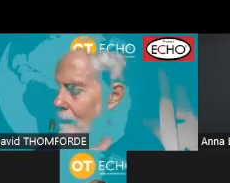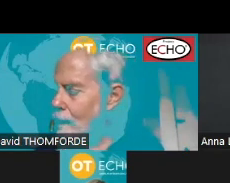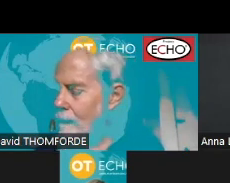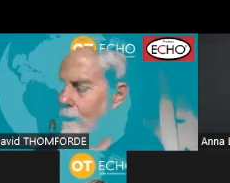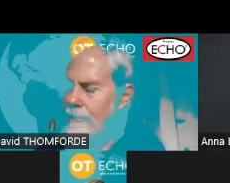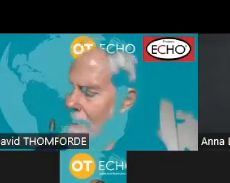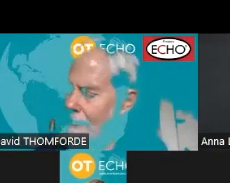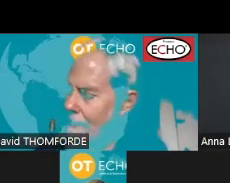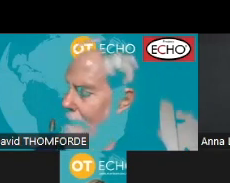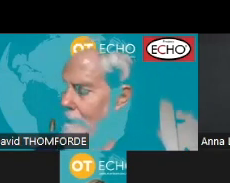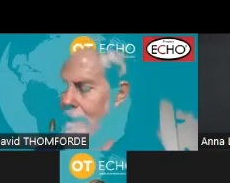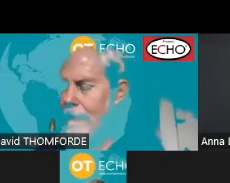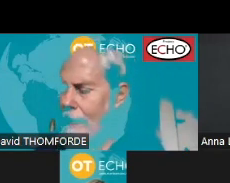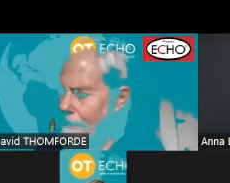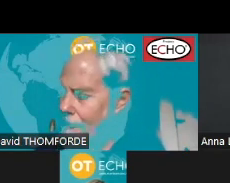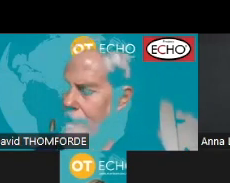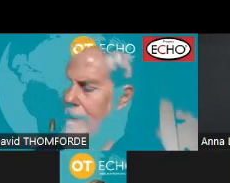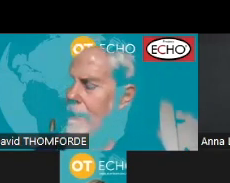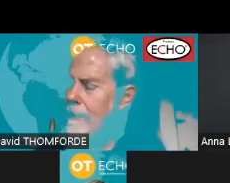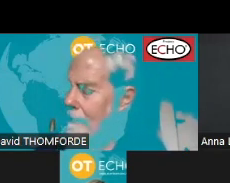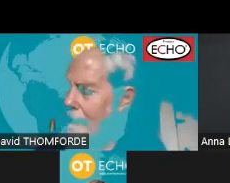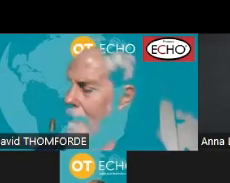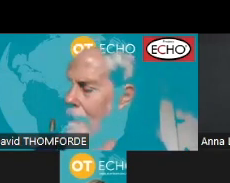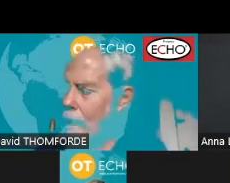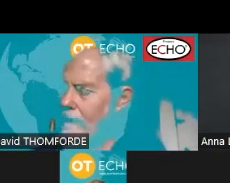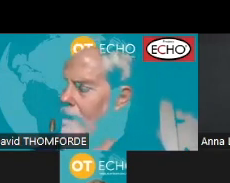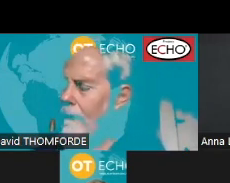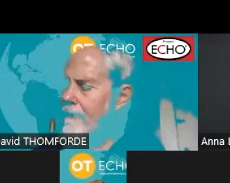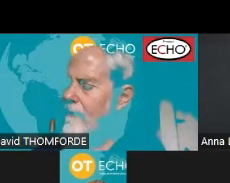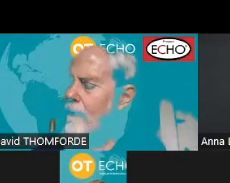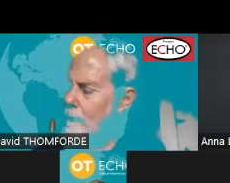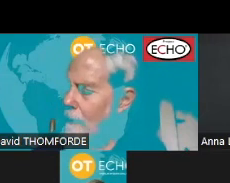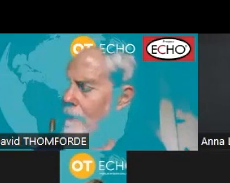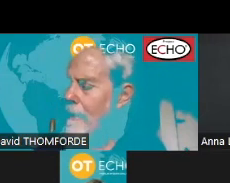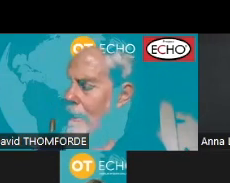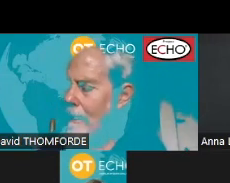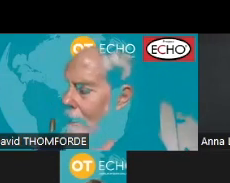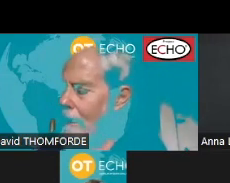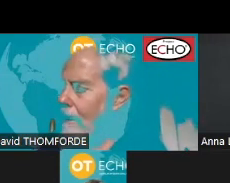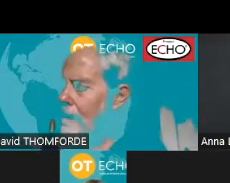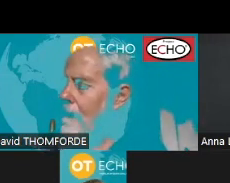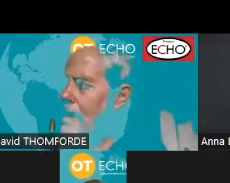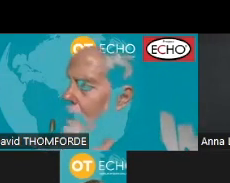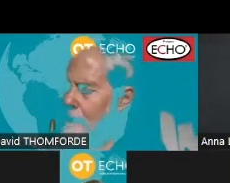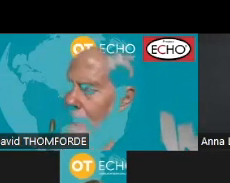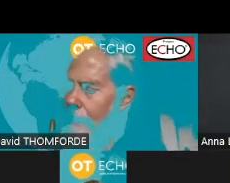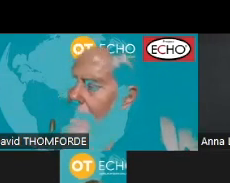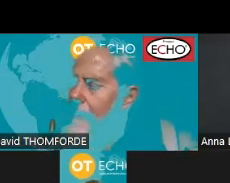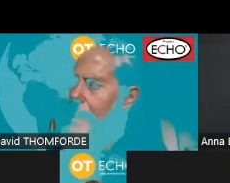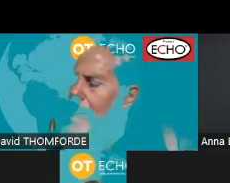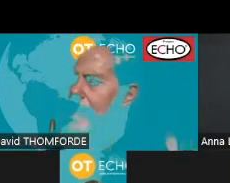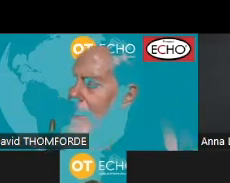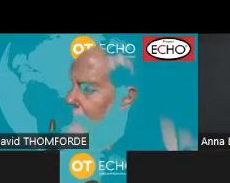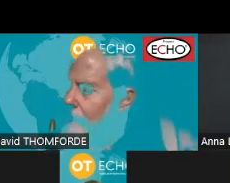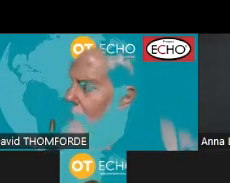recommended some sort of breaching activity, maybe a stacking activity, ones involving slow movement. The group did not